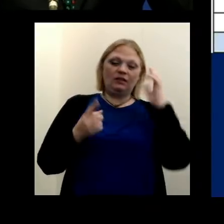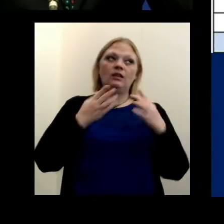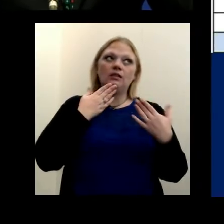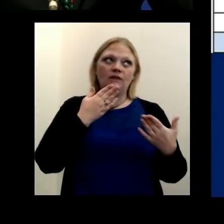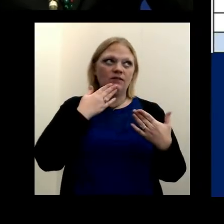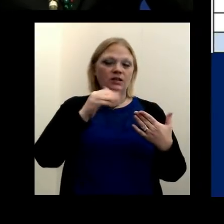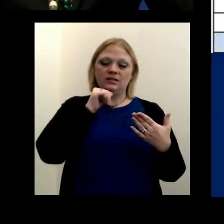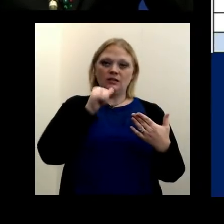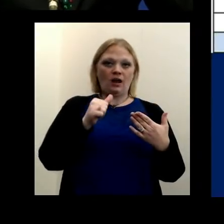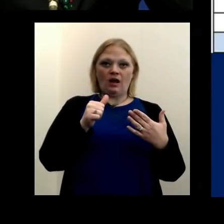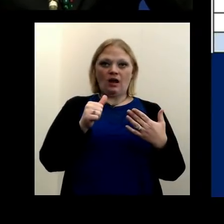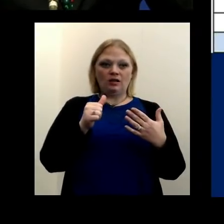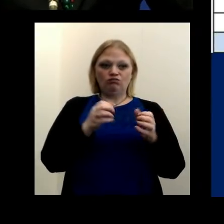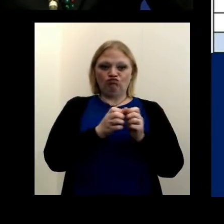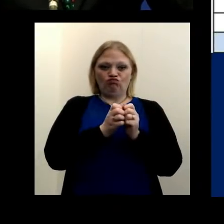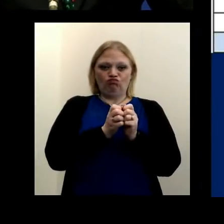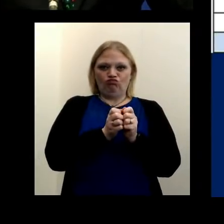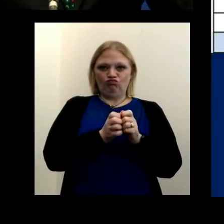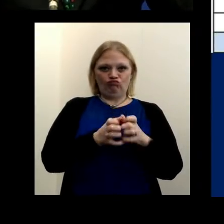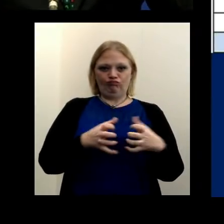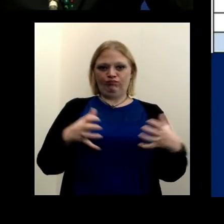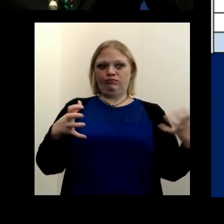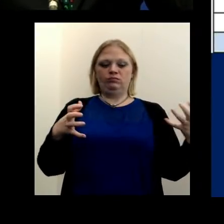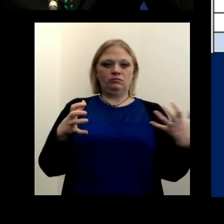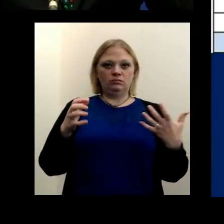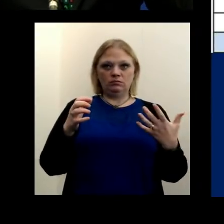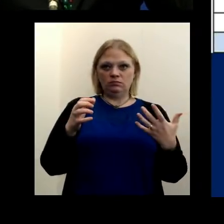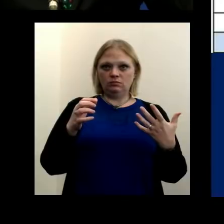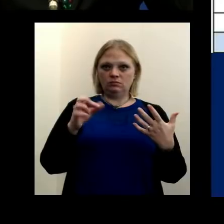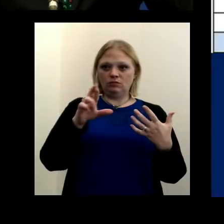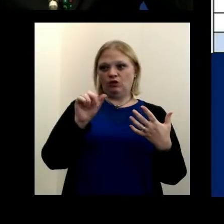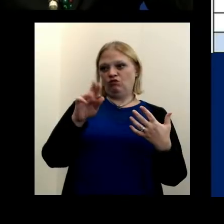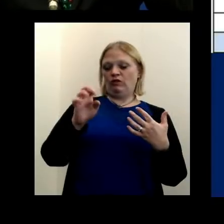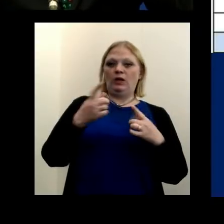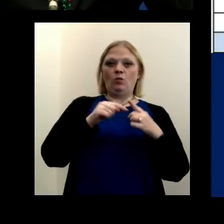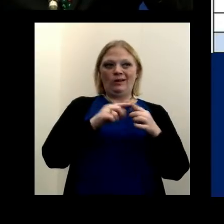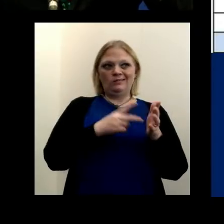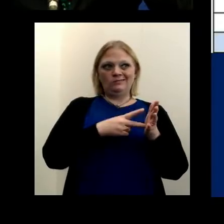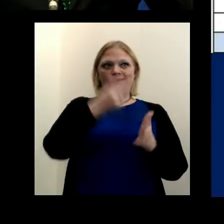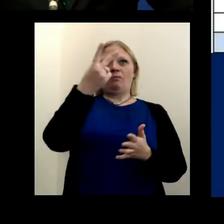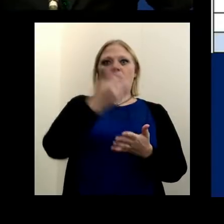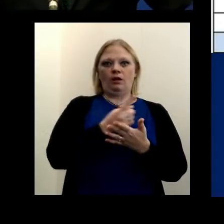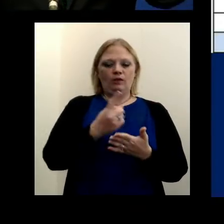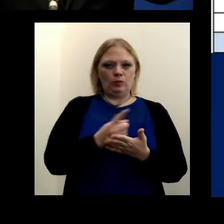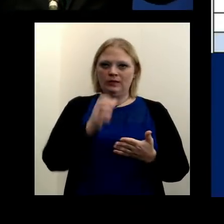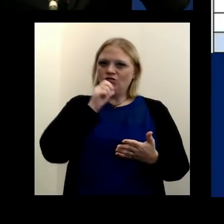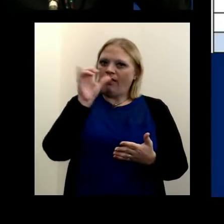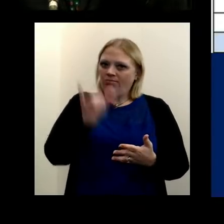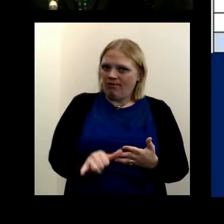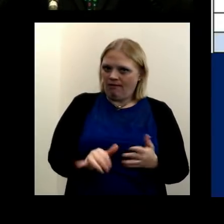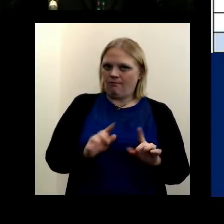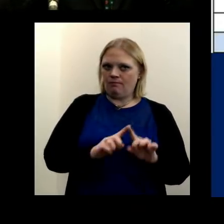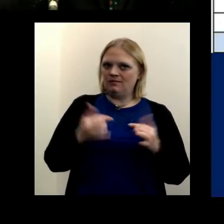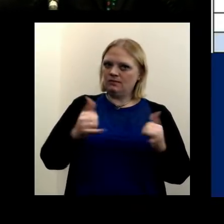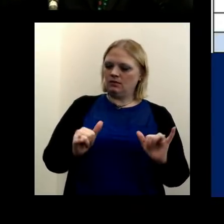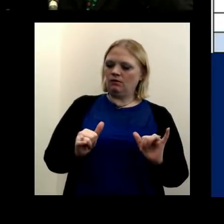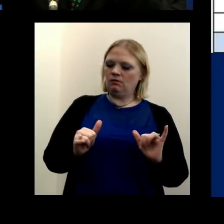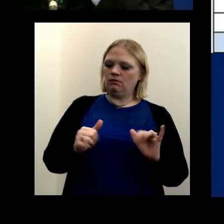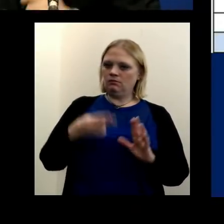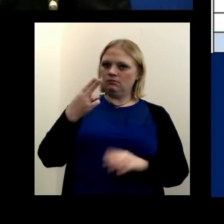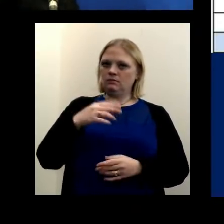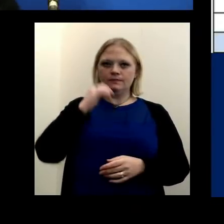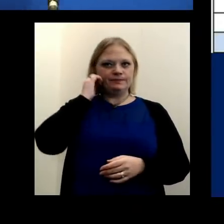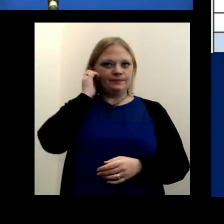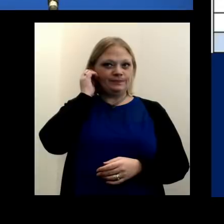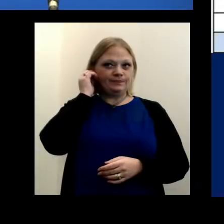not grown at the rate of that we saw earlier when it was doubling almost on a weekly basis. Thank